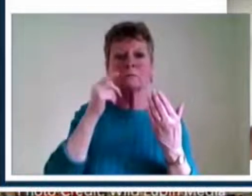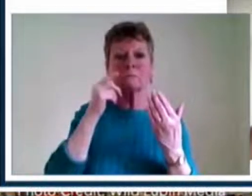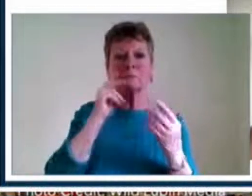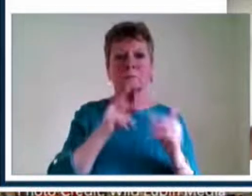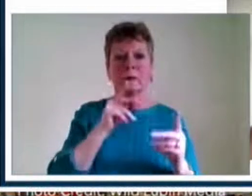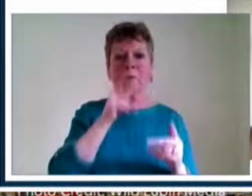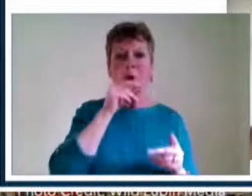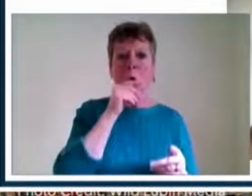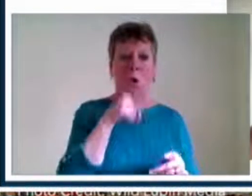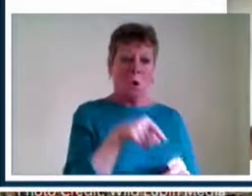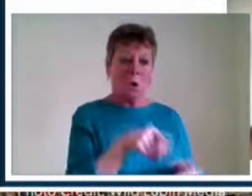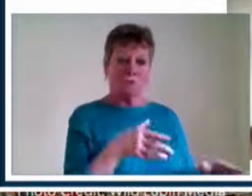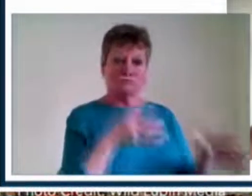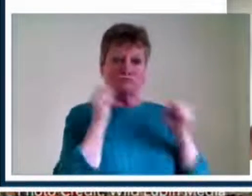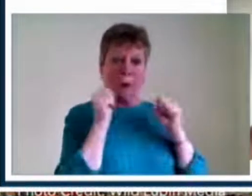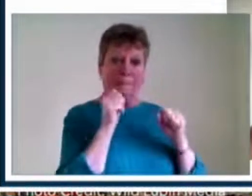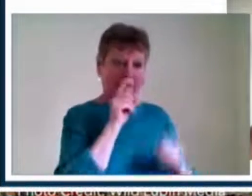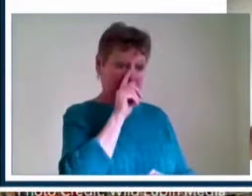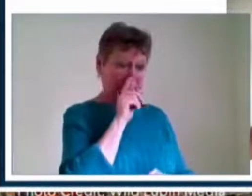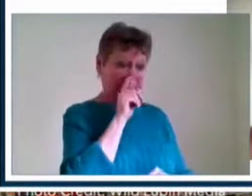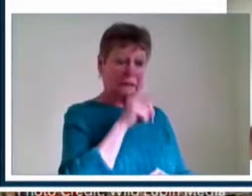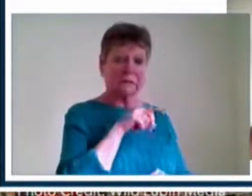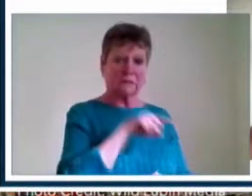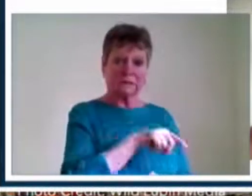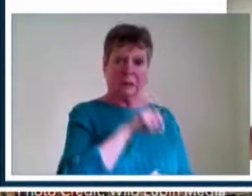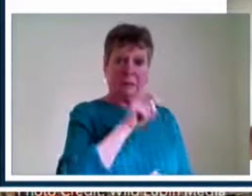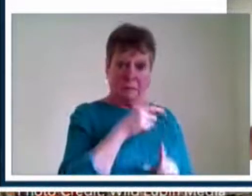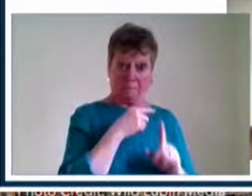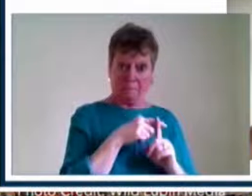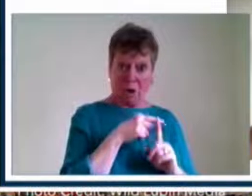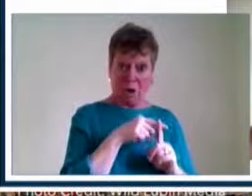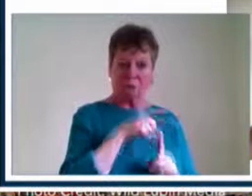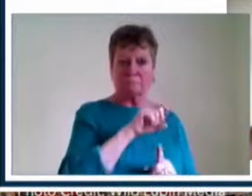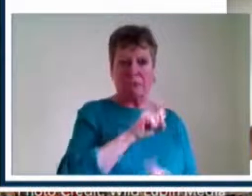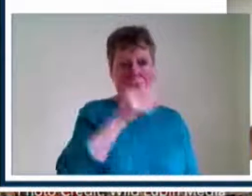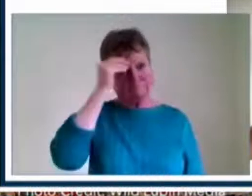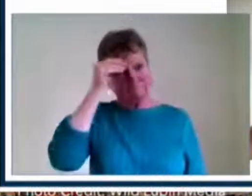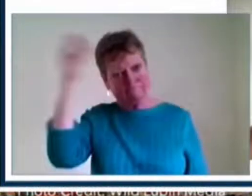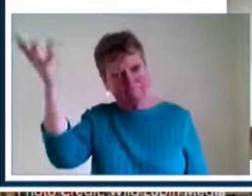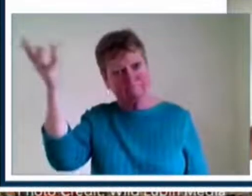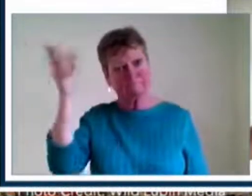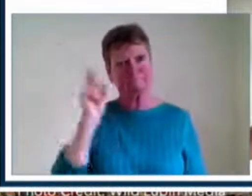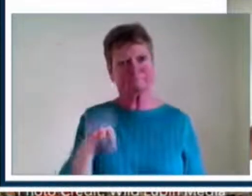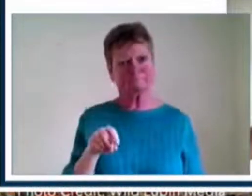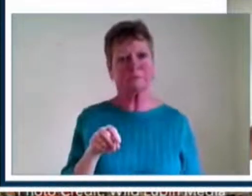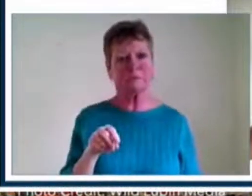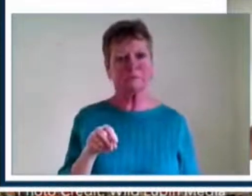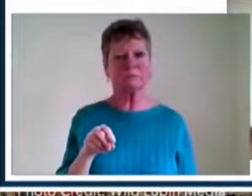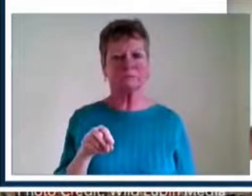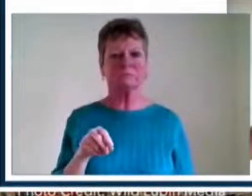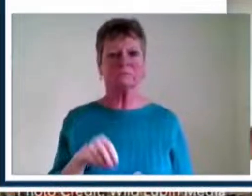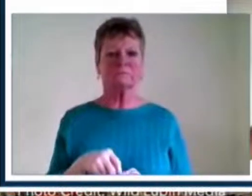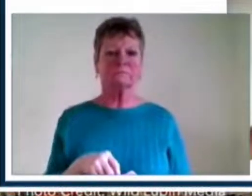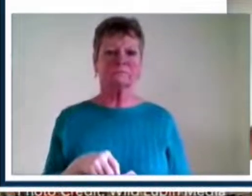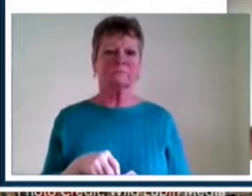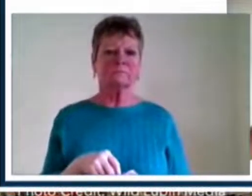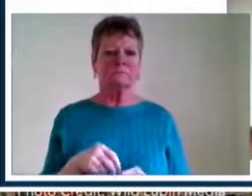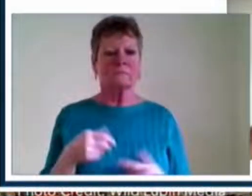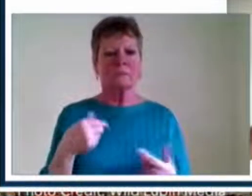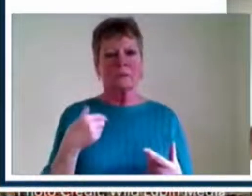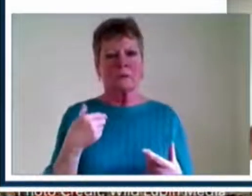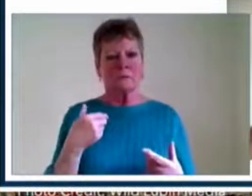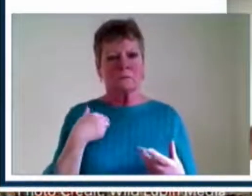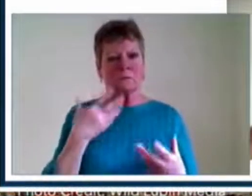their rapid test results. I don't think we have that's one of the things I talked about earlier. We're looking at